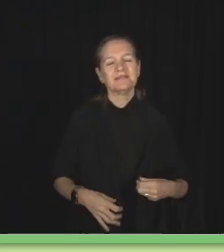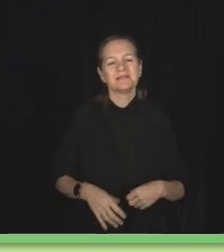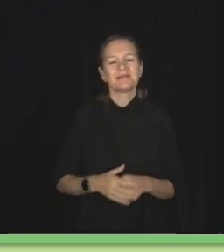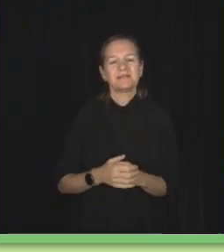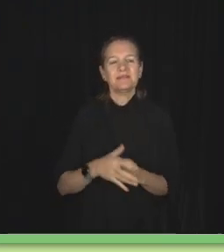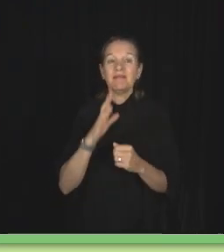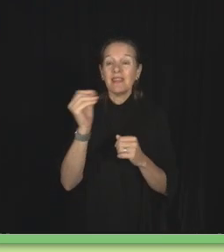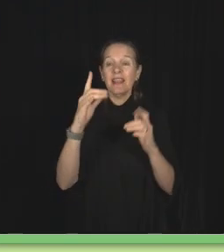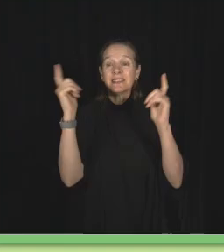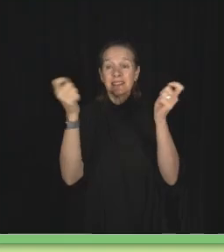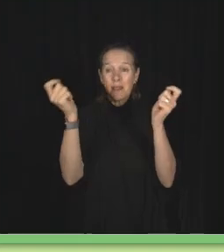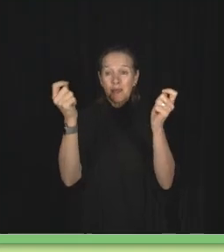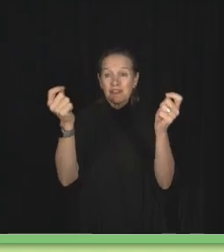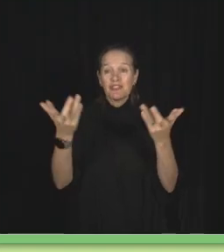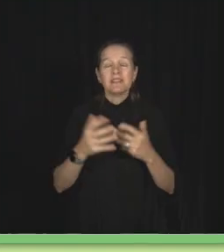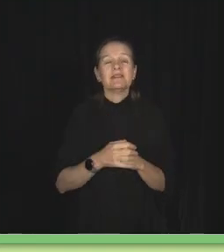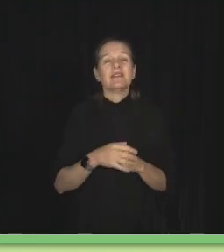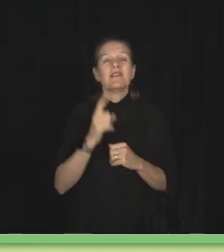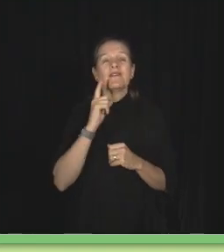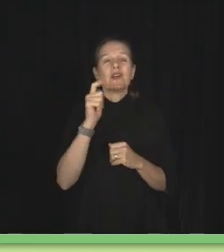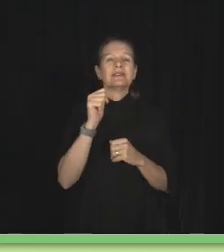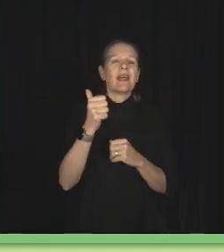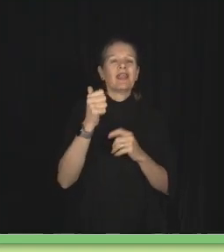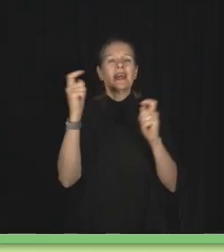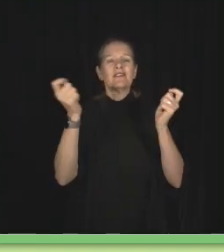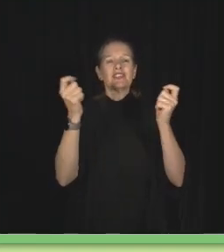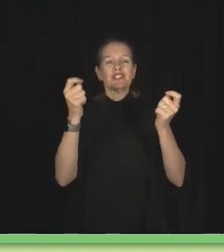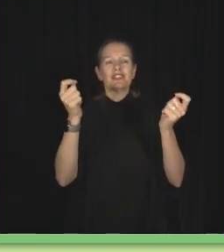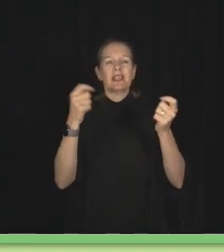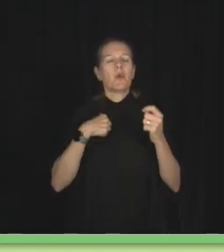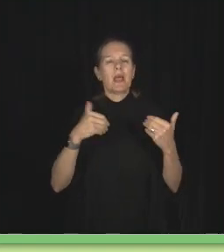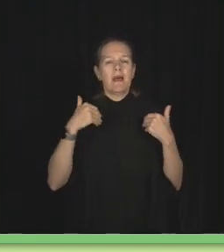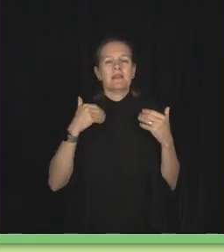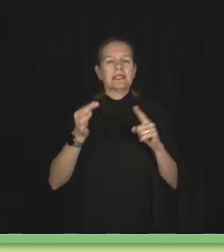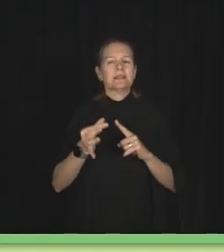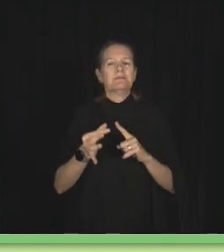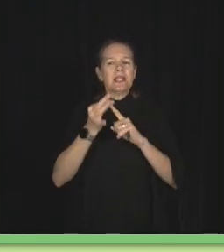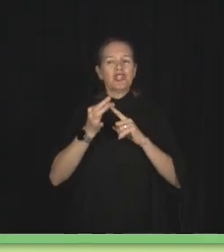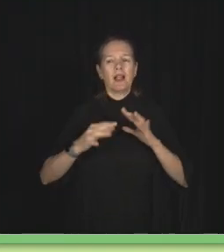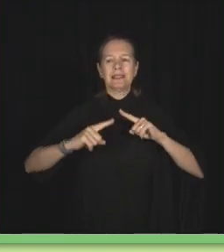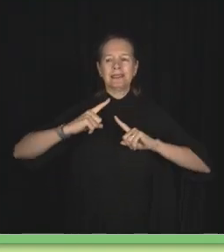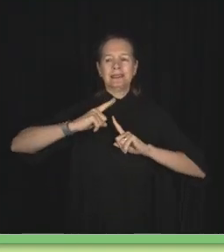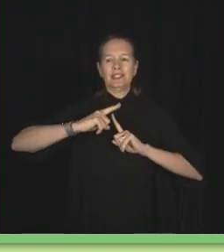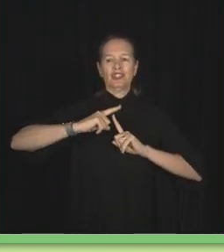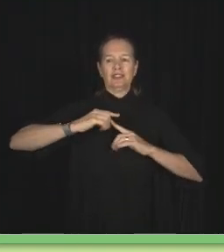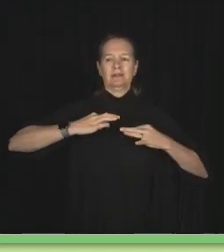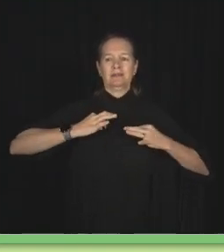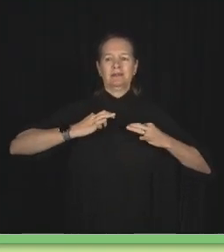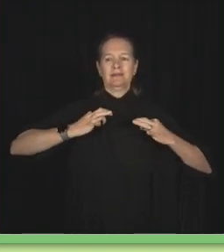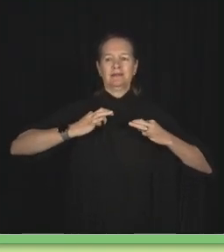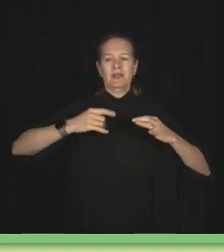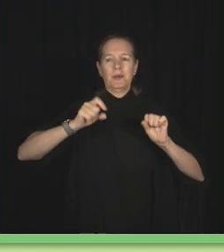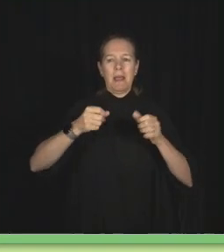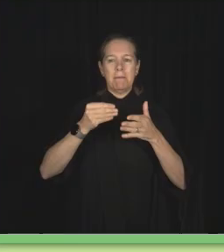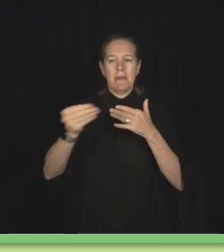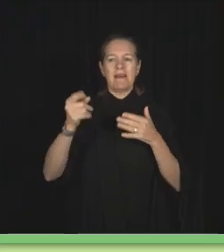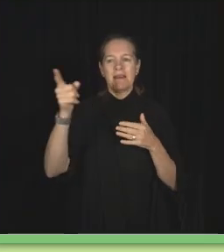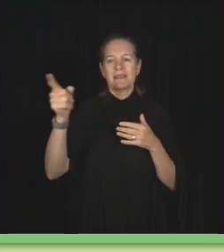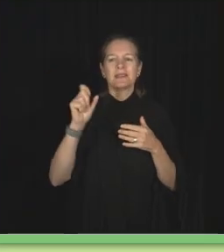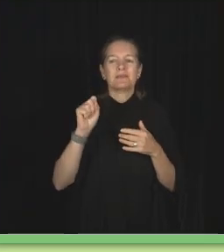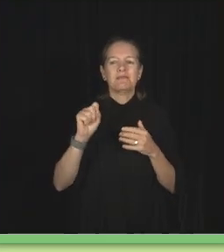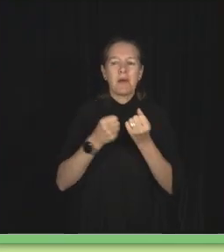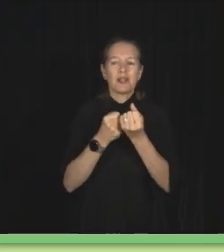And in celebration of the 10th anniversary, we do have a special edition shirt that you'll be able to go get in the sponsor